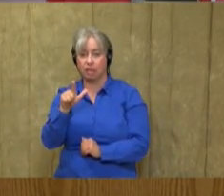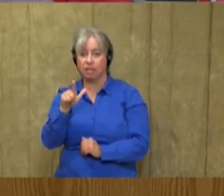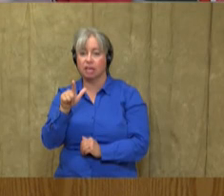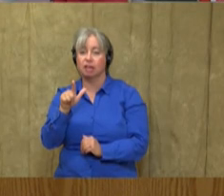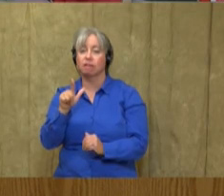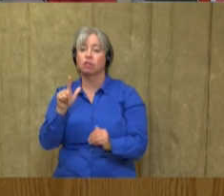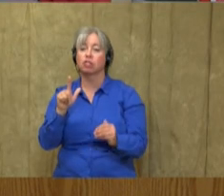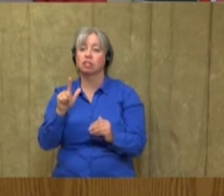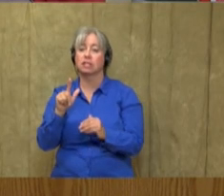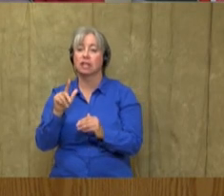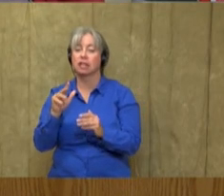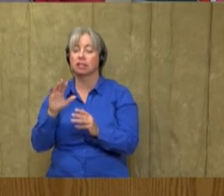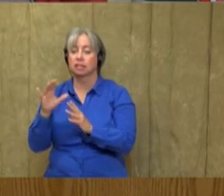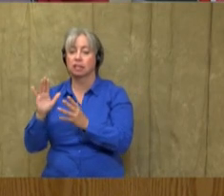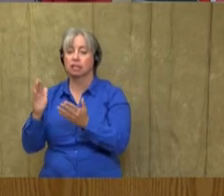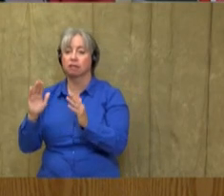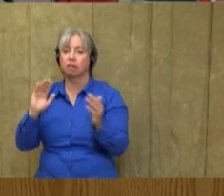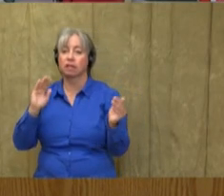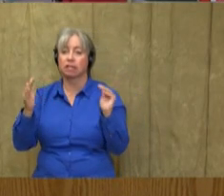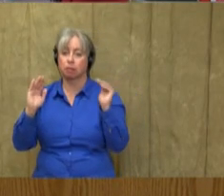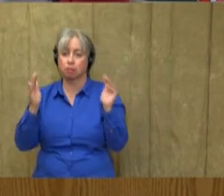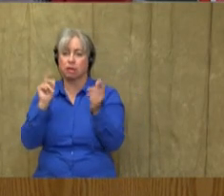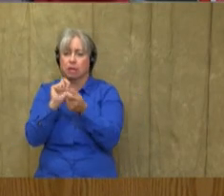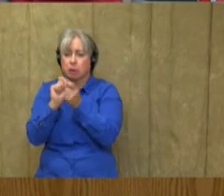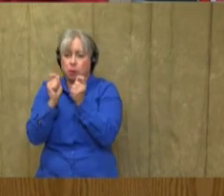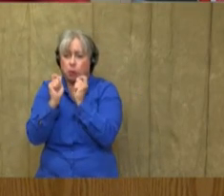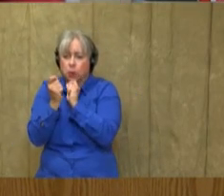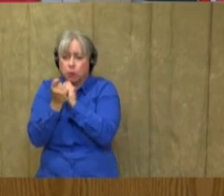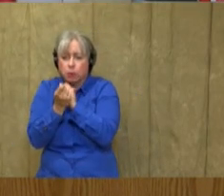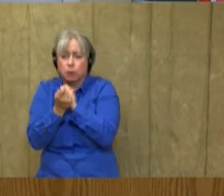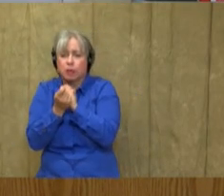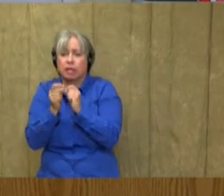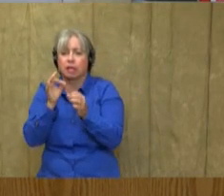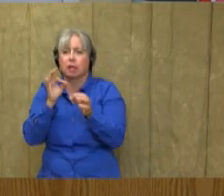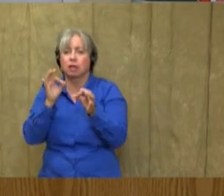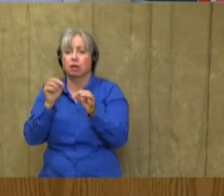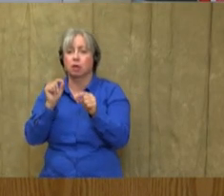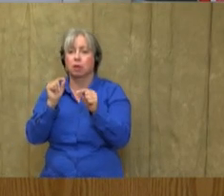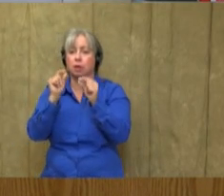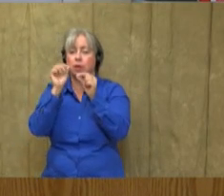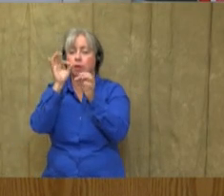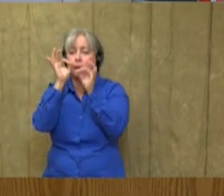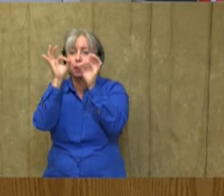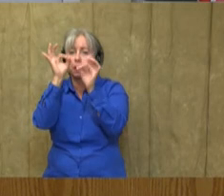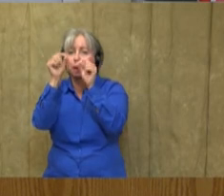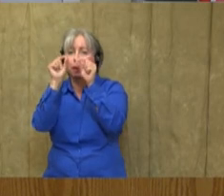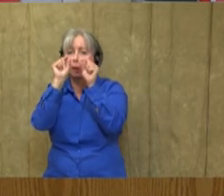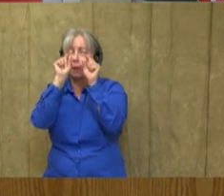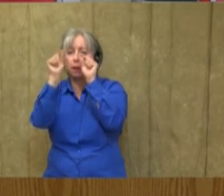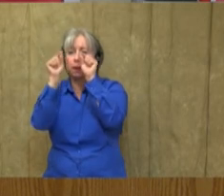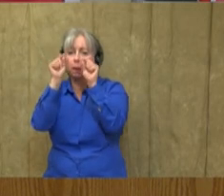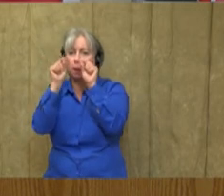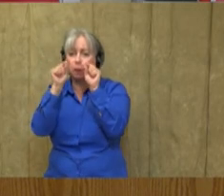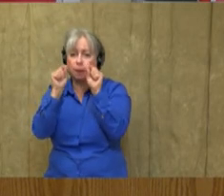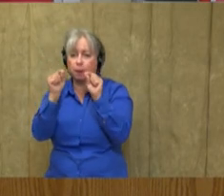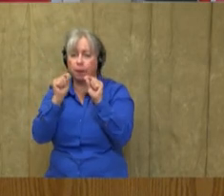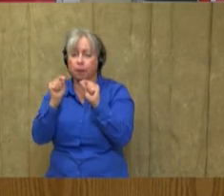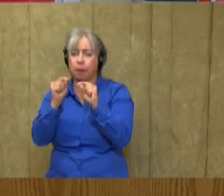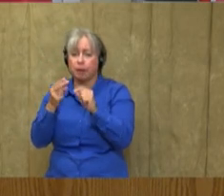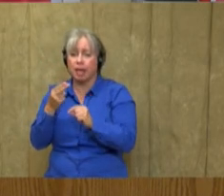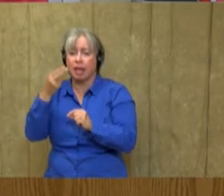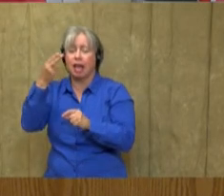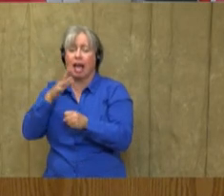just to recall, the compressional wave has areas where the molecules are close together or under high